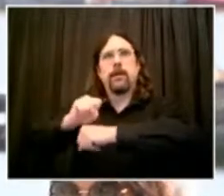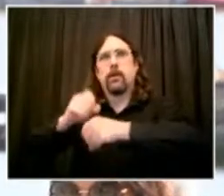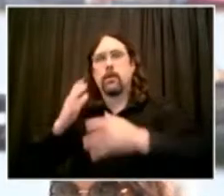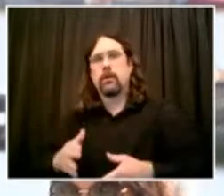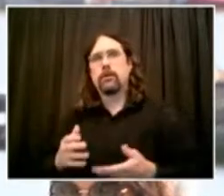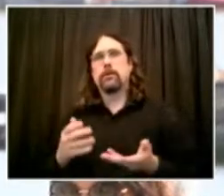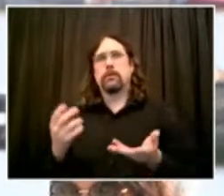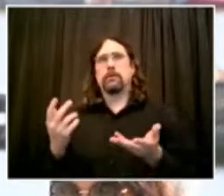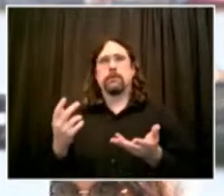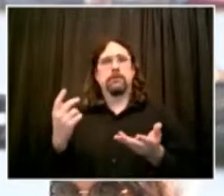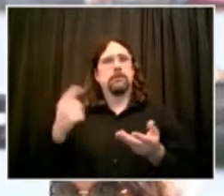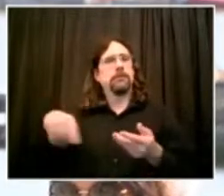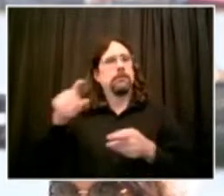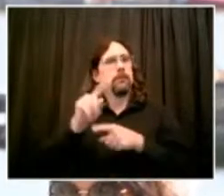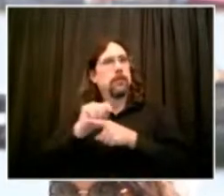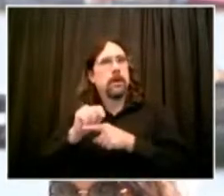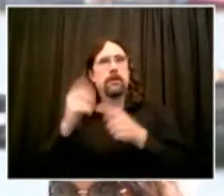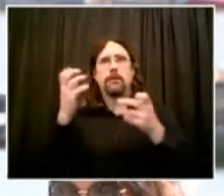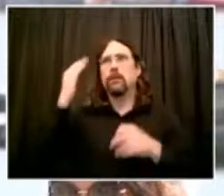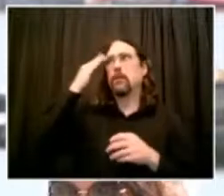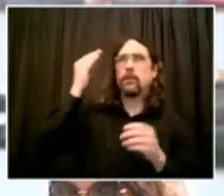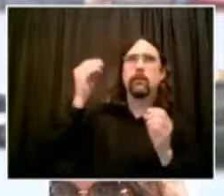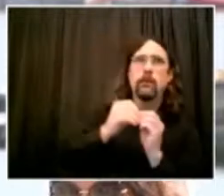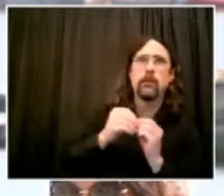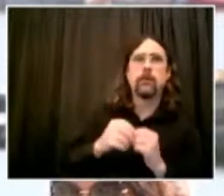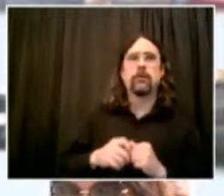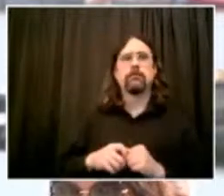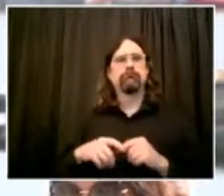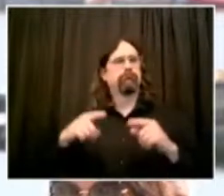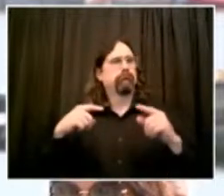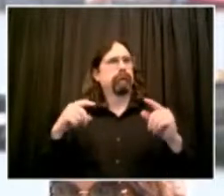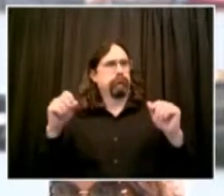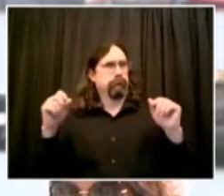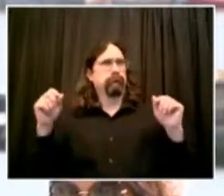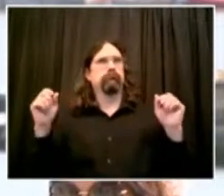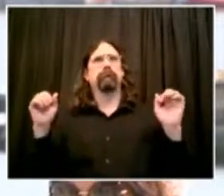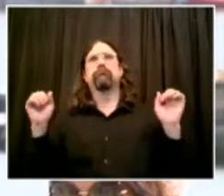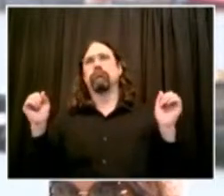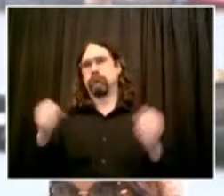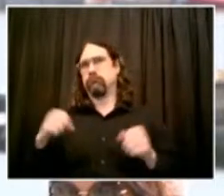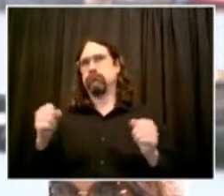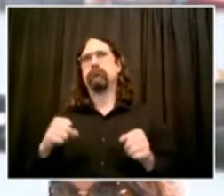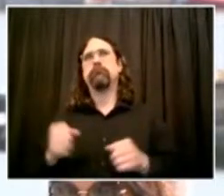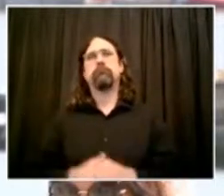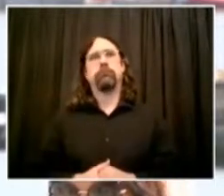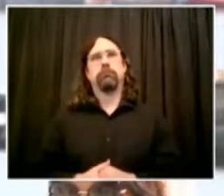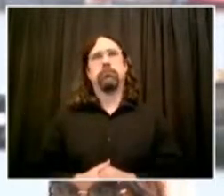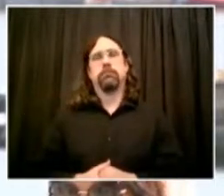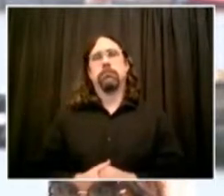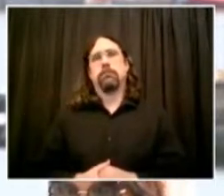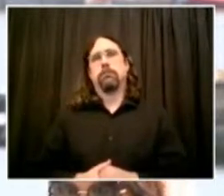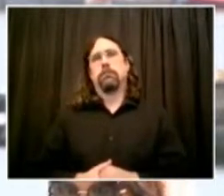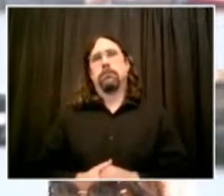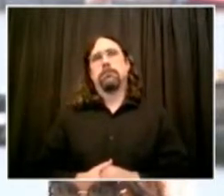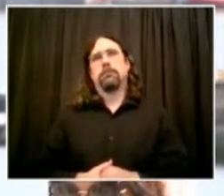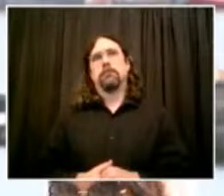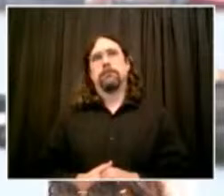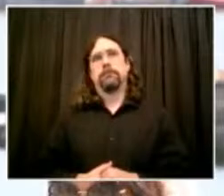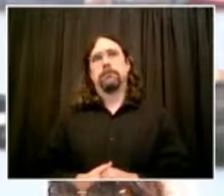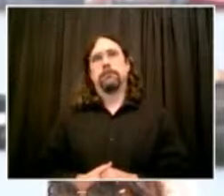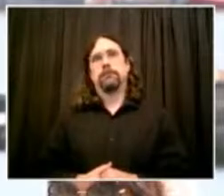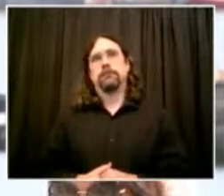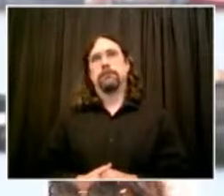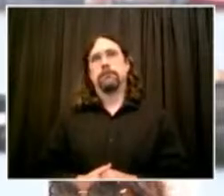and resource fairs available where multiple agencies are there to assist you. Again, that you can get that information from our